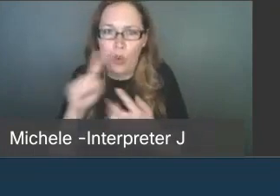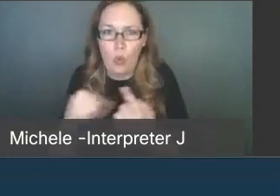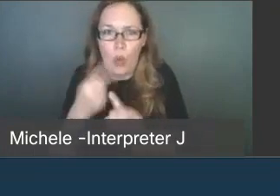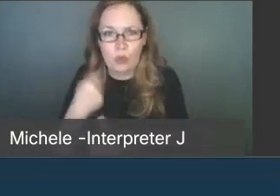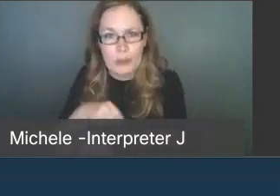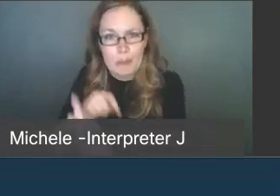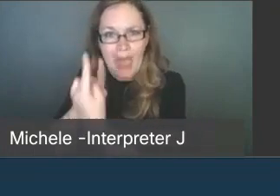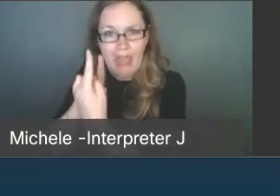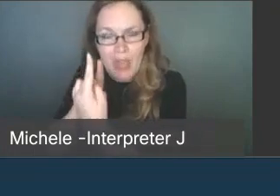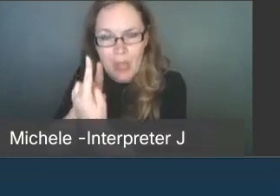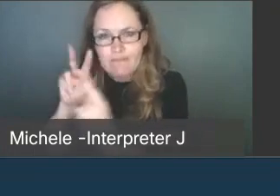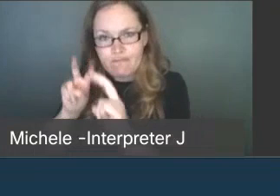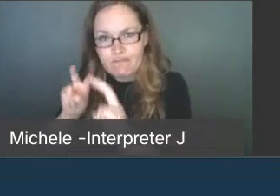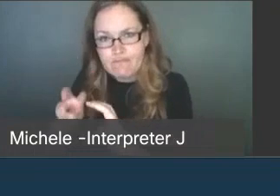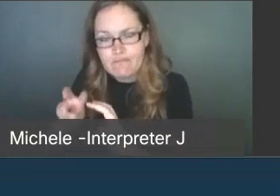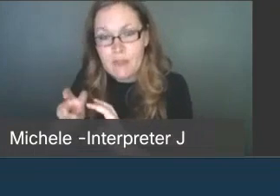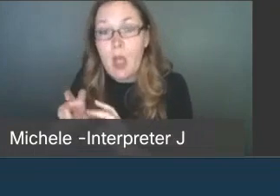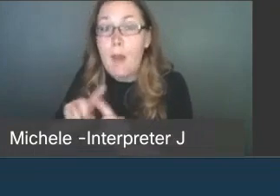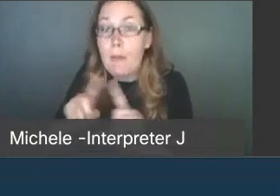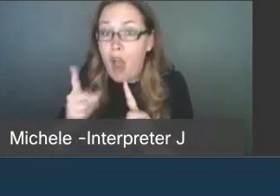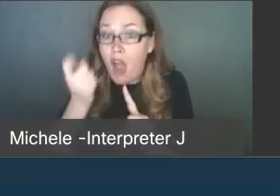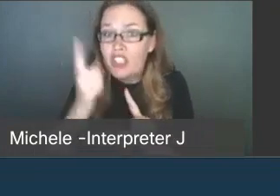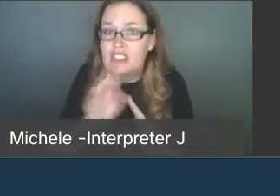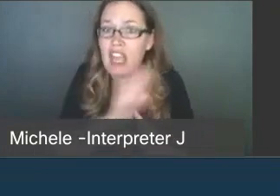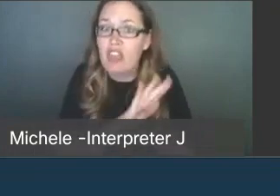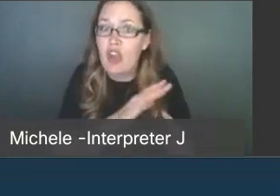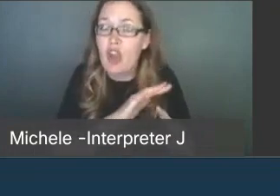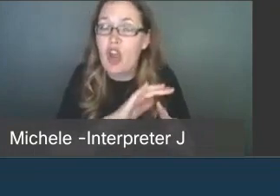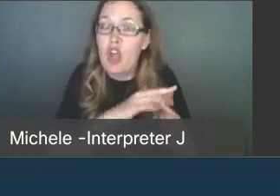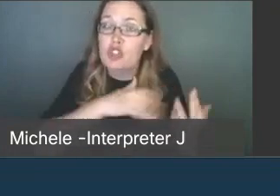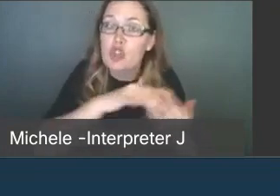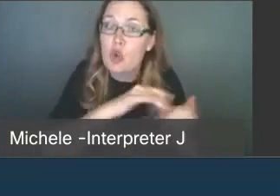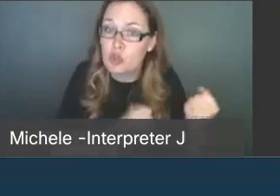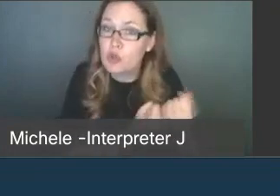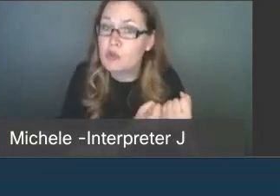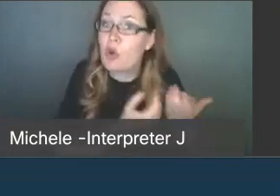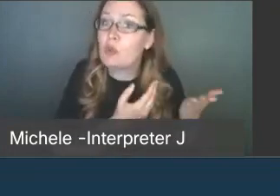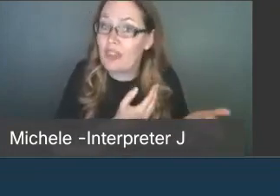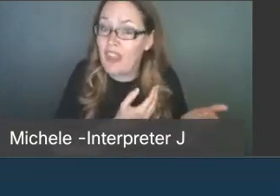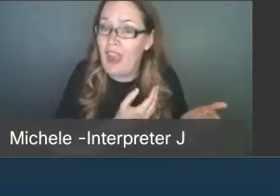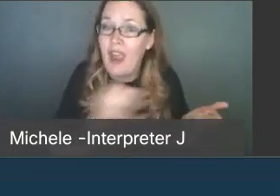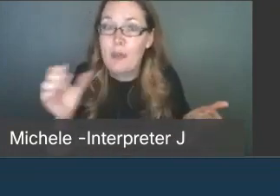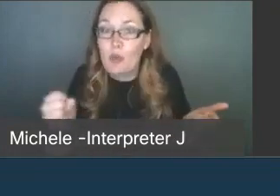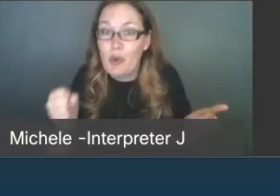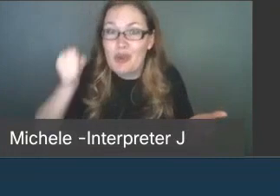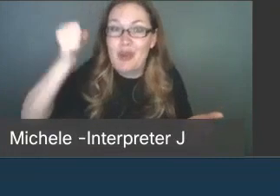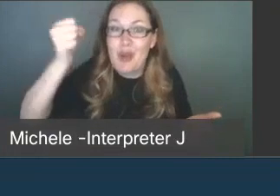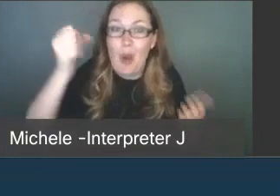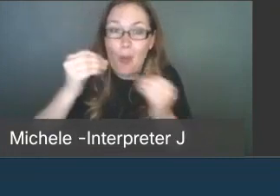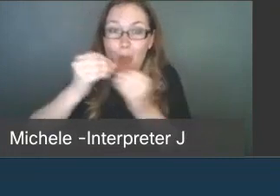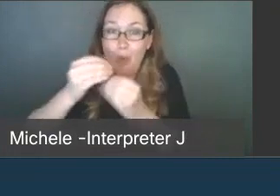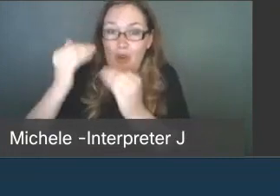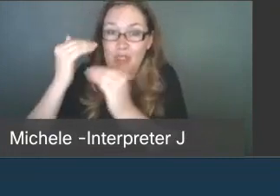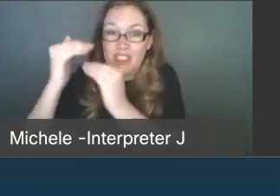been sufficient social support to kind of help them keep it together. And by putting them in an environment that is more restrictive and gives them less access to